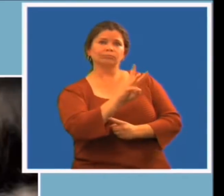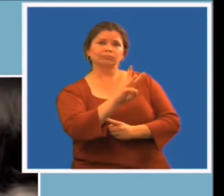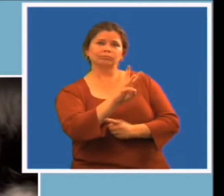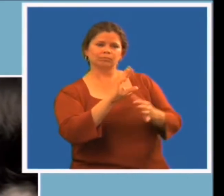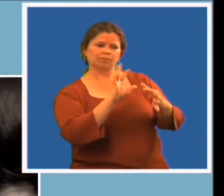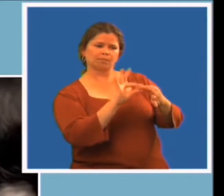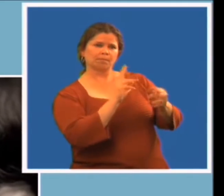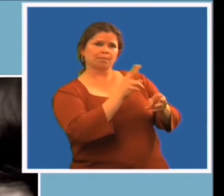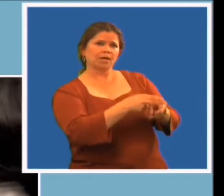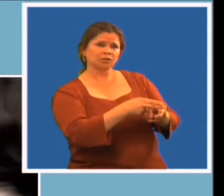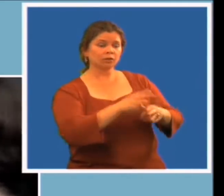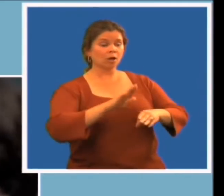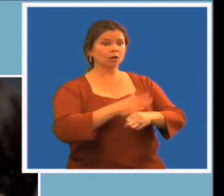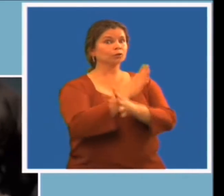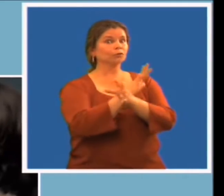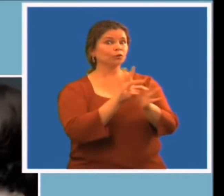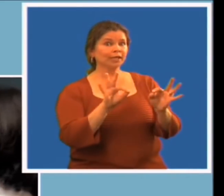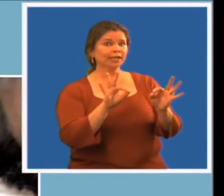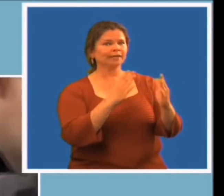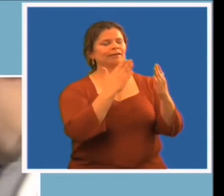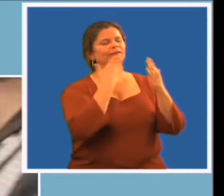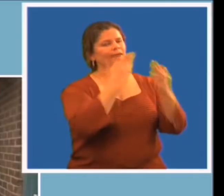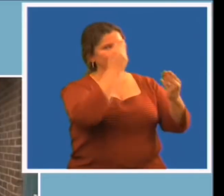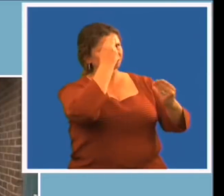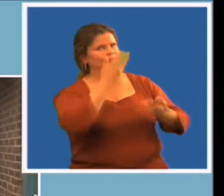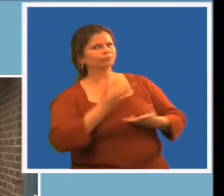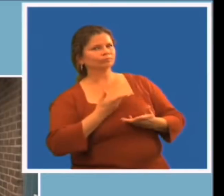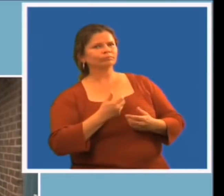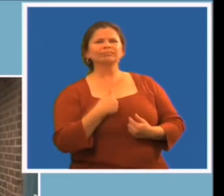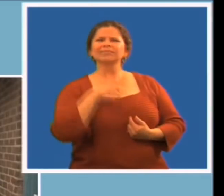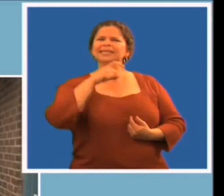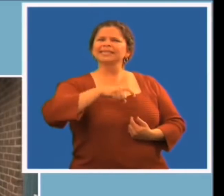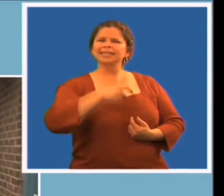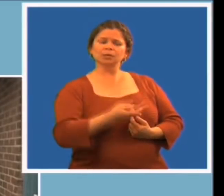seat. Certainly, this way. Thank you.